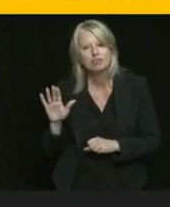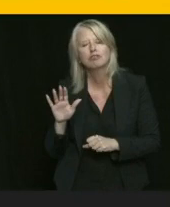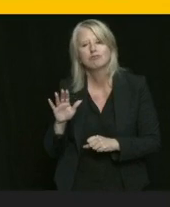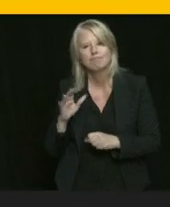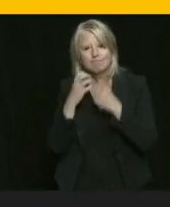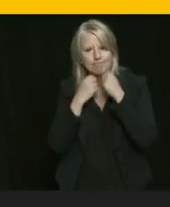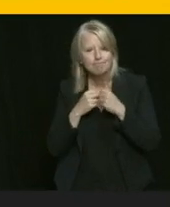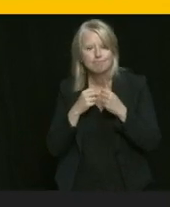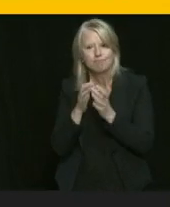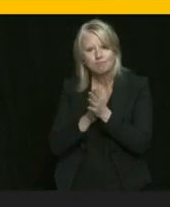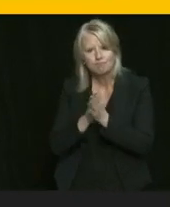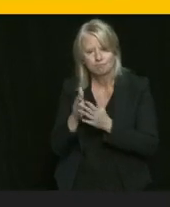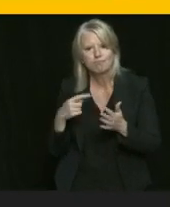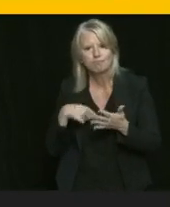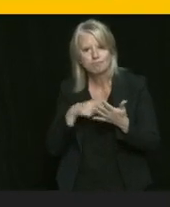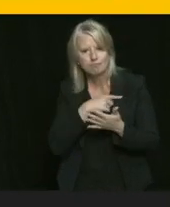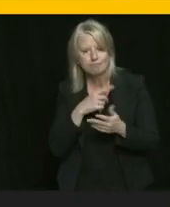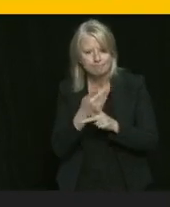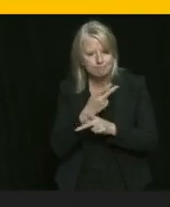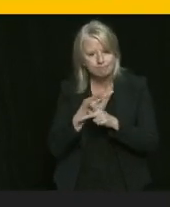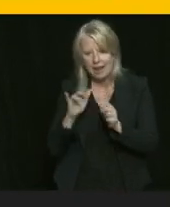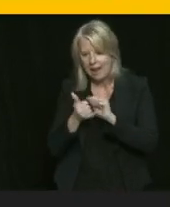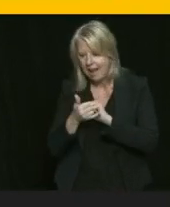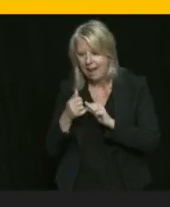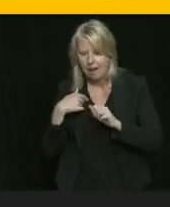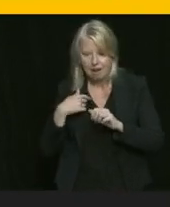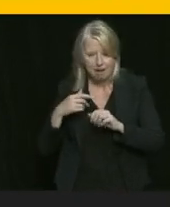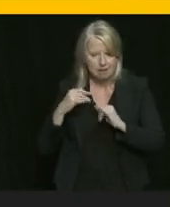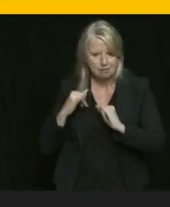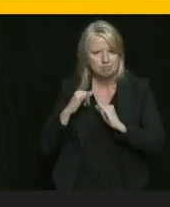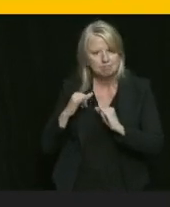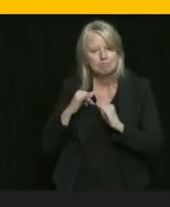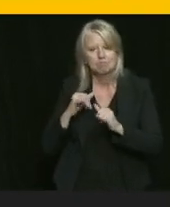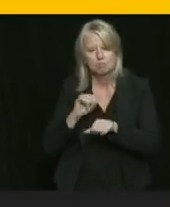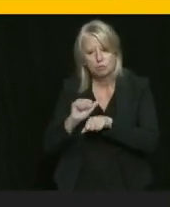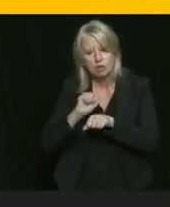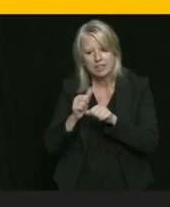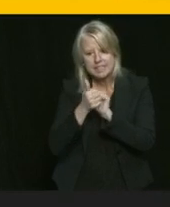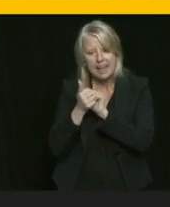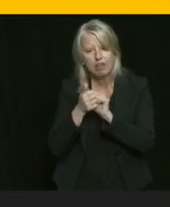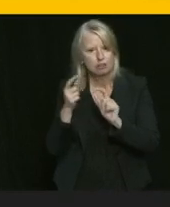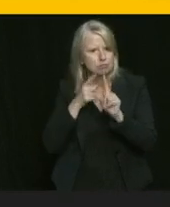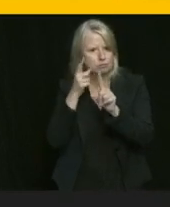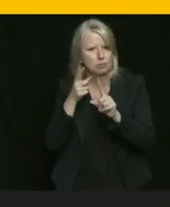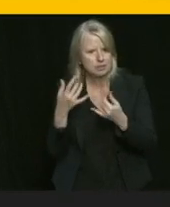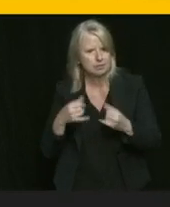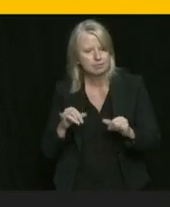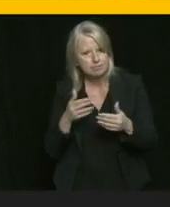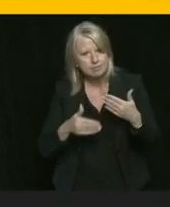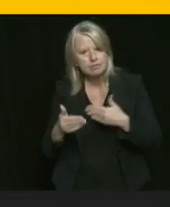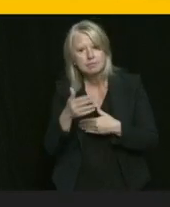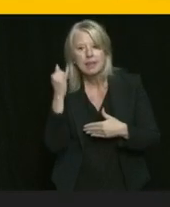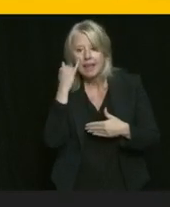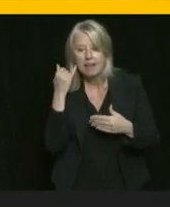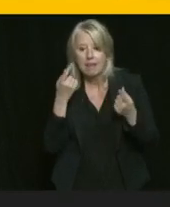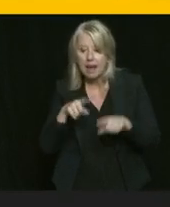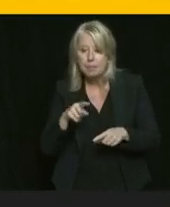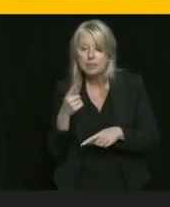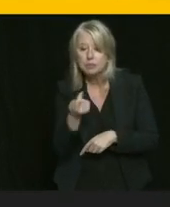to look for middle ground and common interests that we can work towards together. If there is a change on